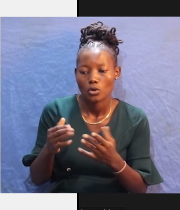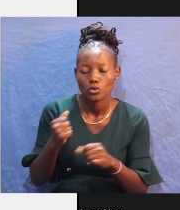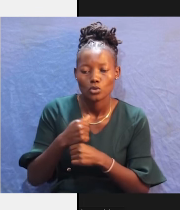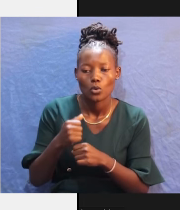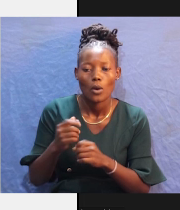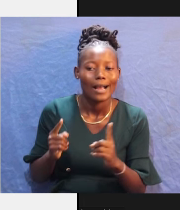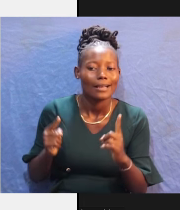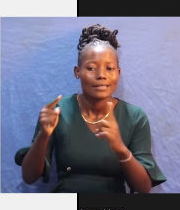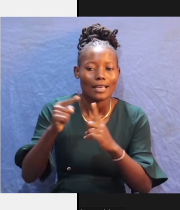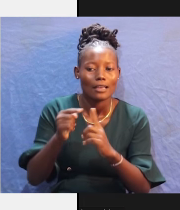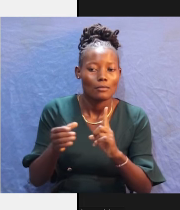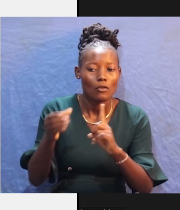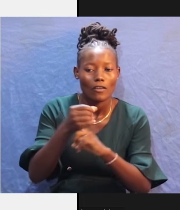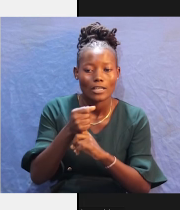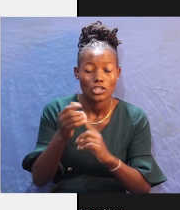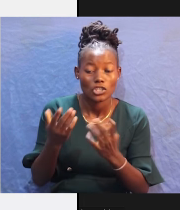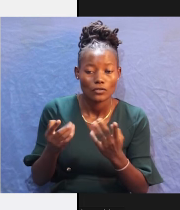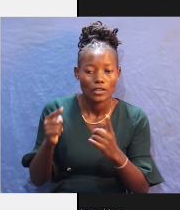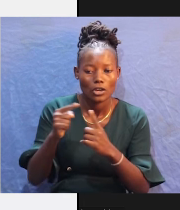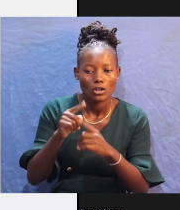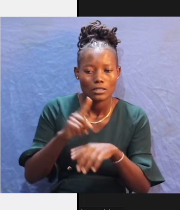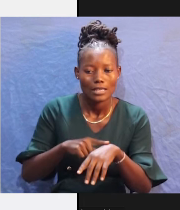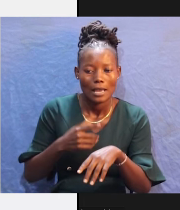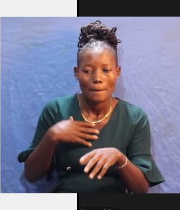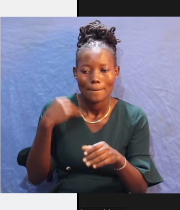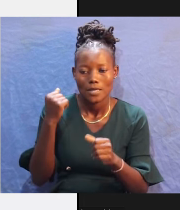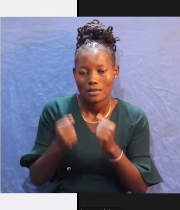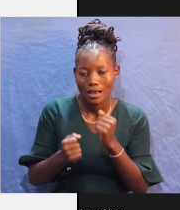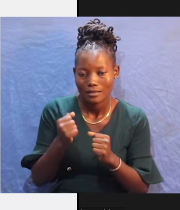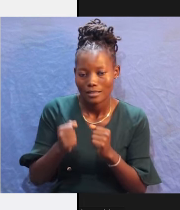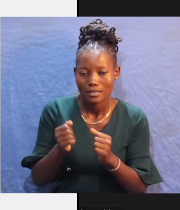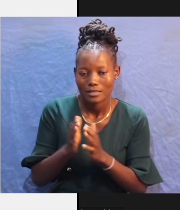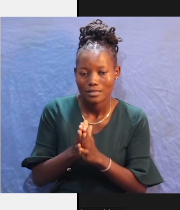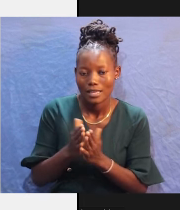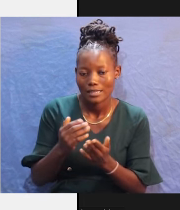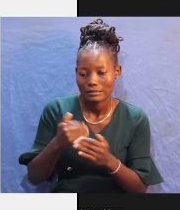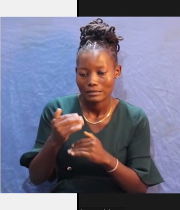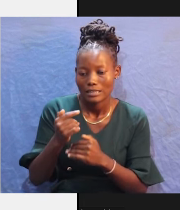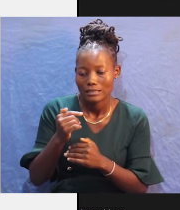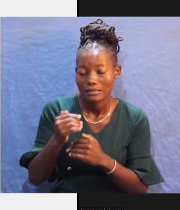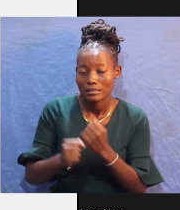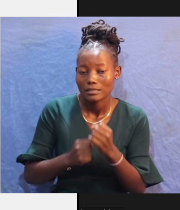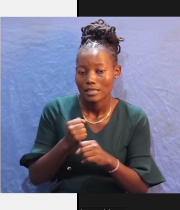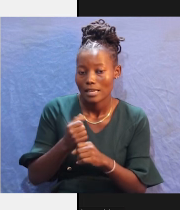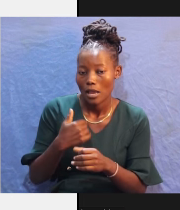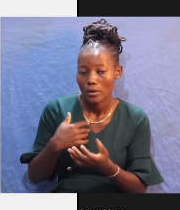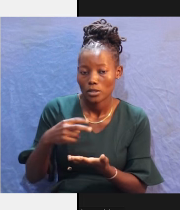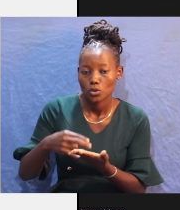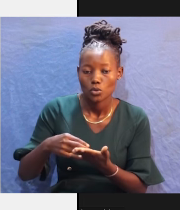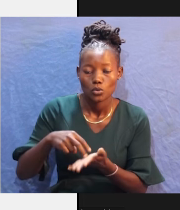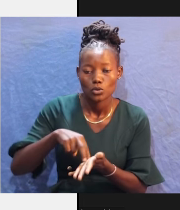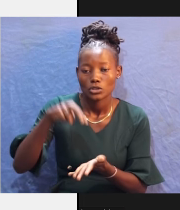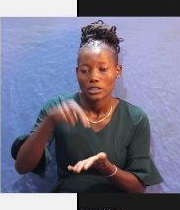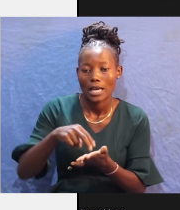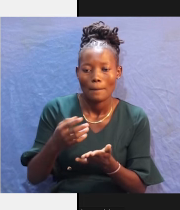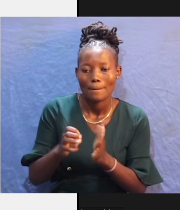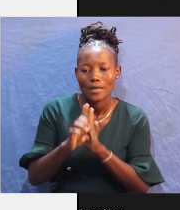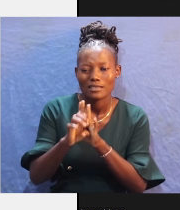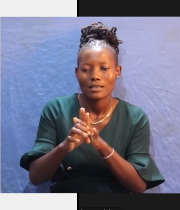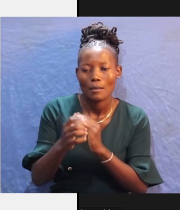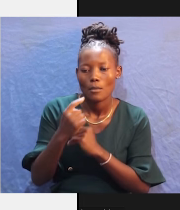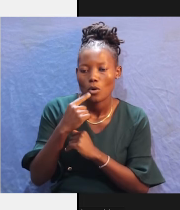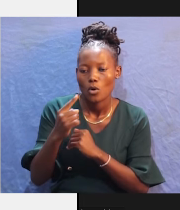For example, when I was an athlete and I say, okay, next year I want to jump 180, for example, and then we sit